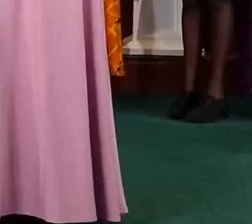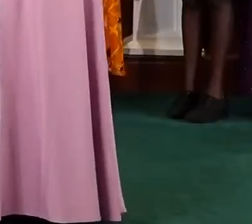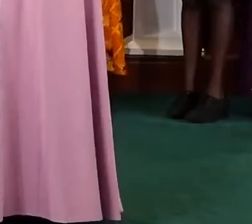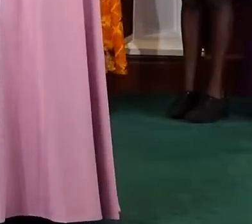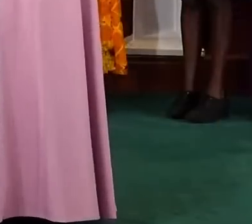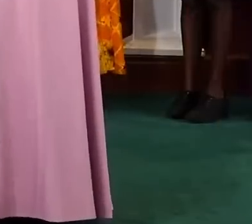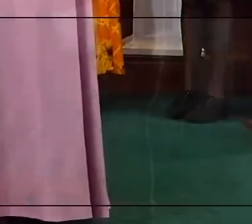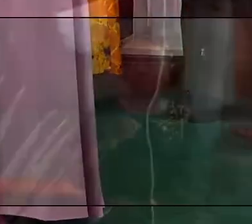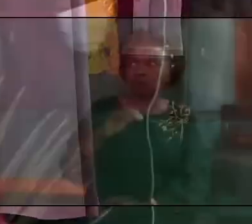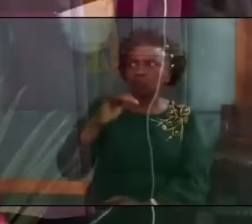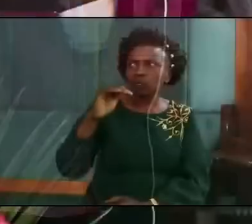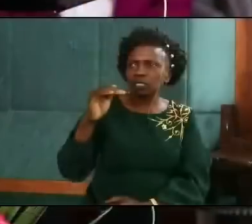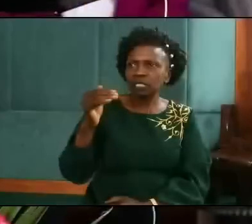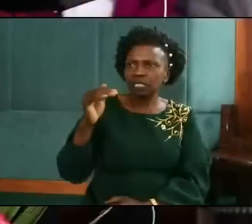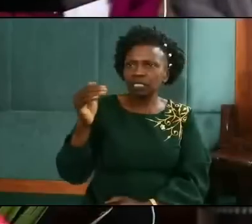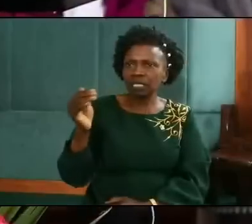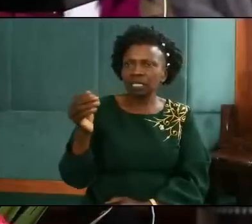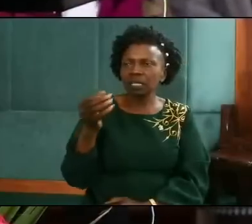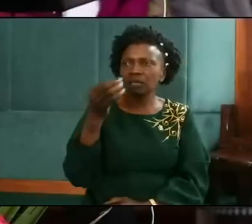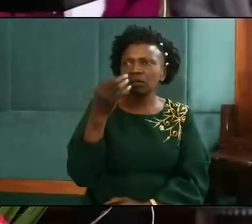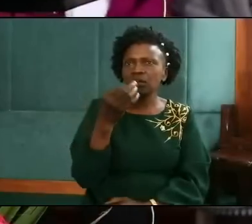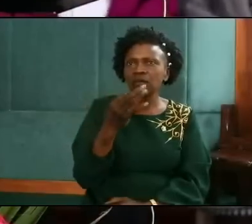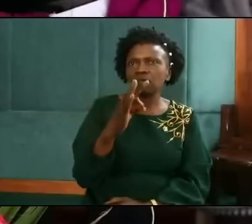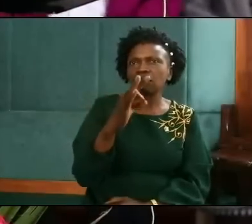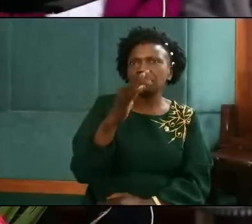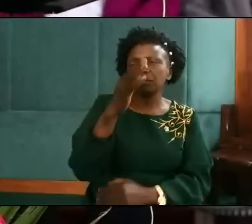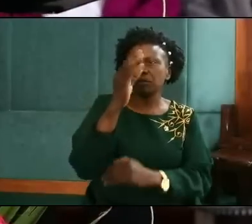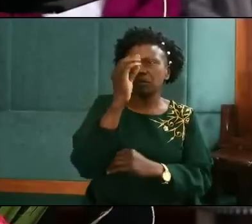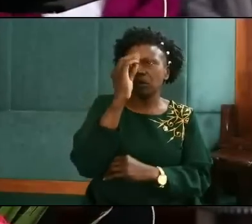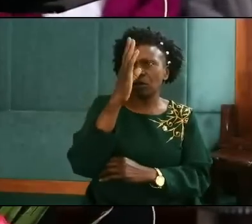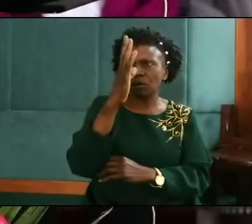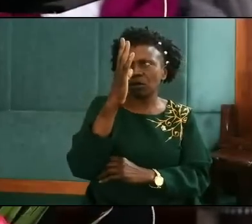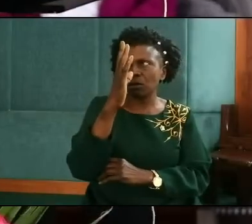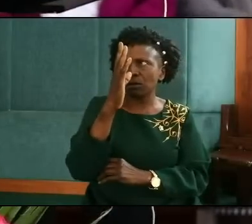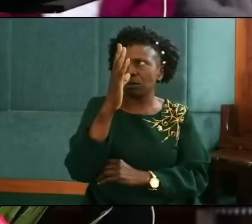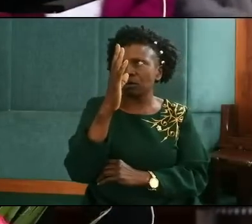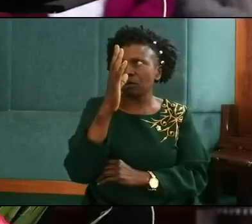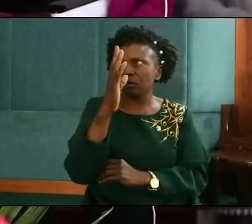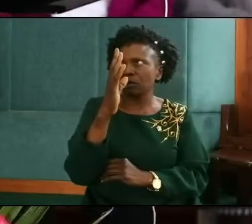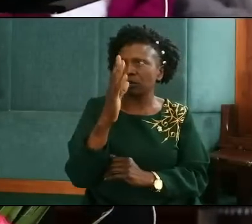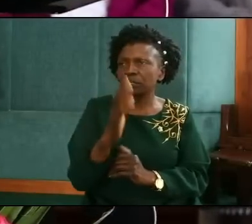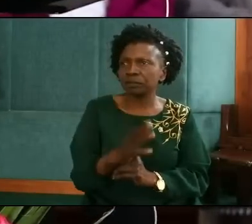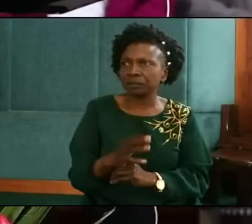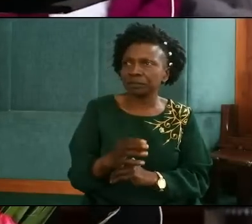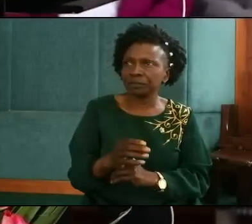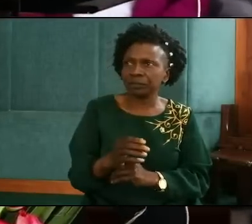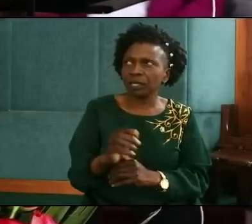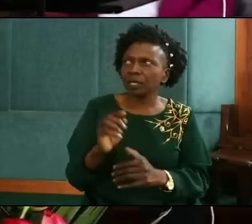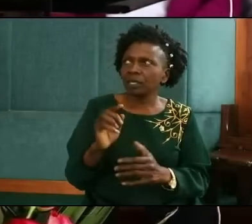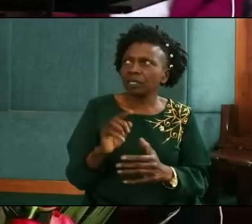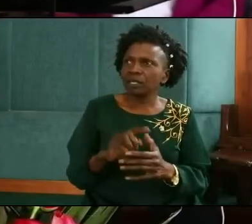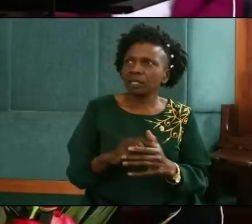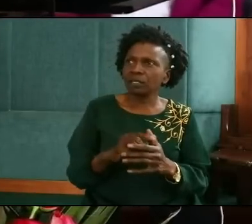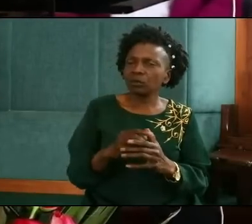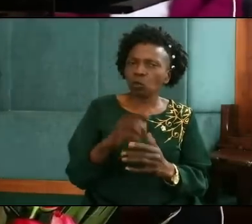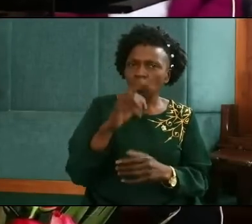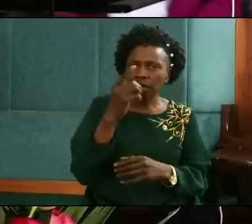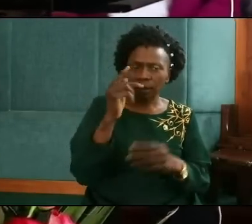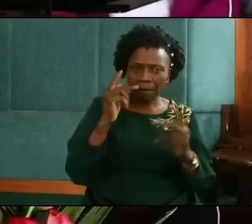Beautiful city of God. then let our songs, one verse